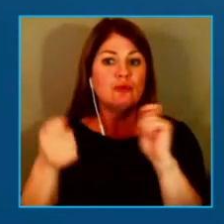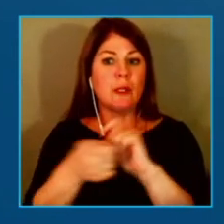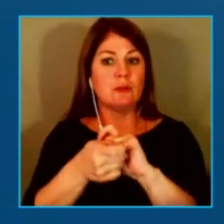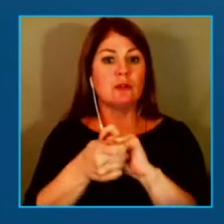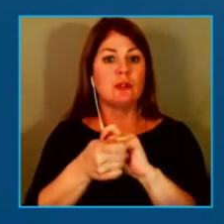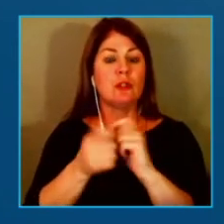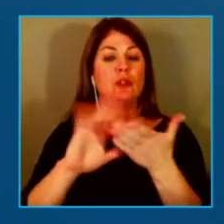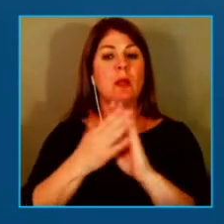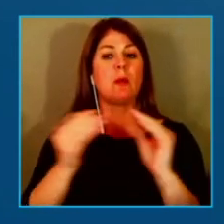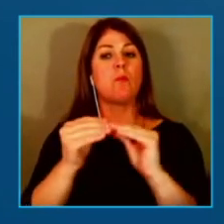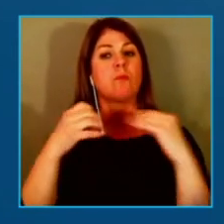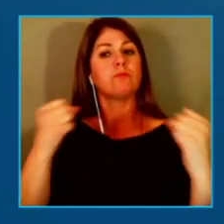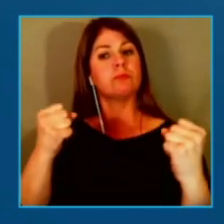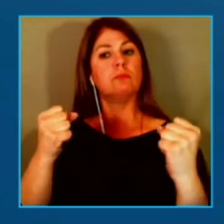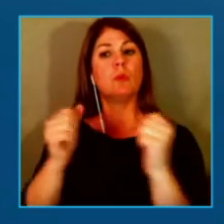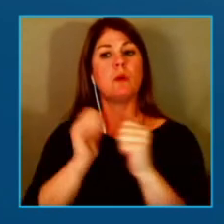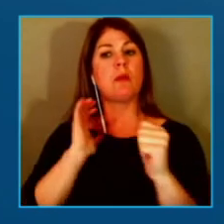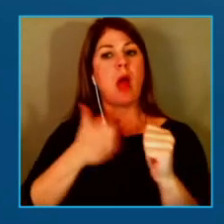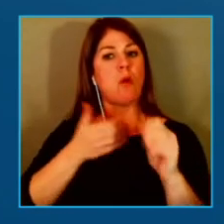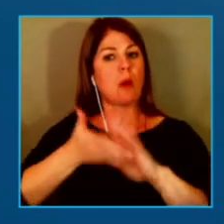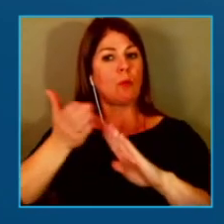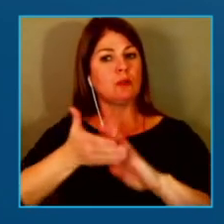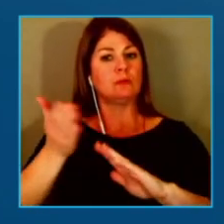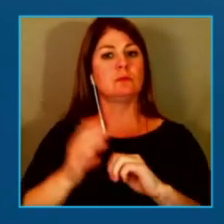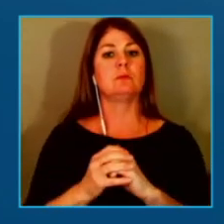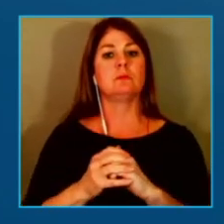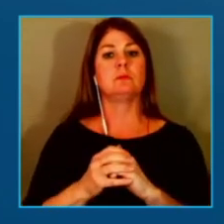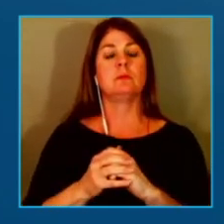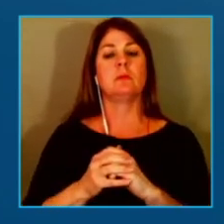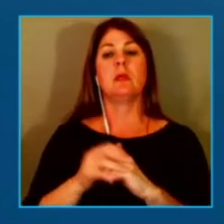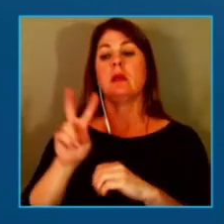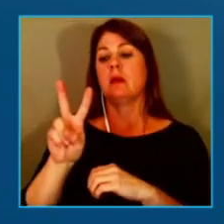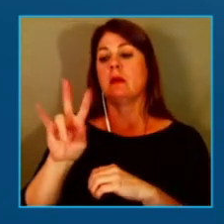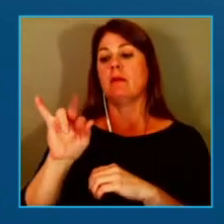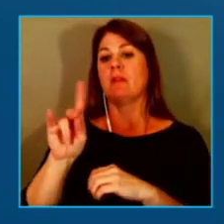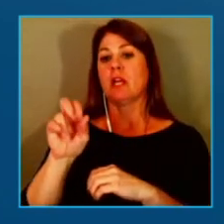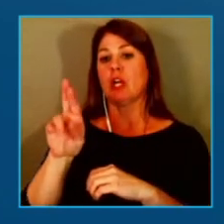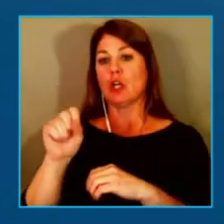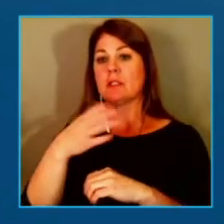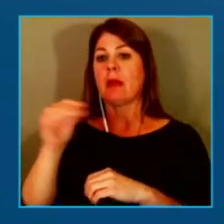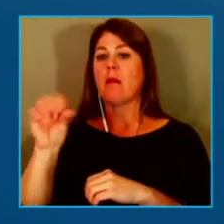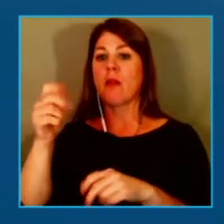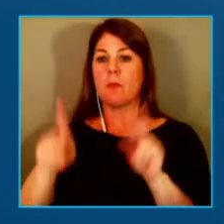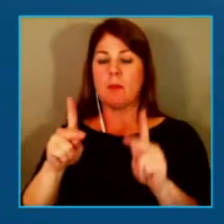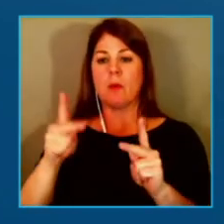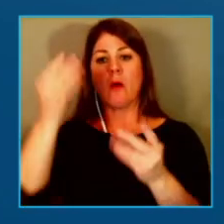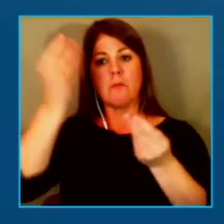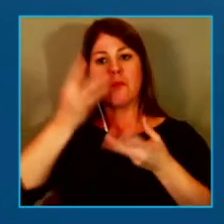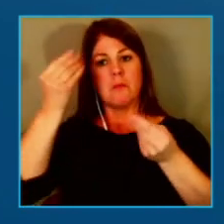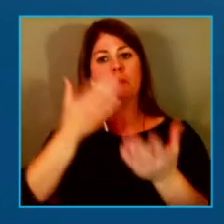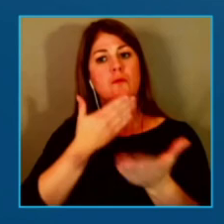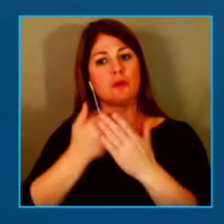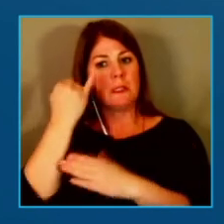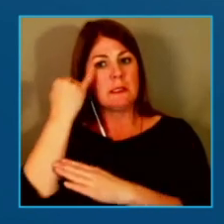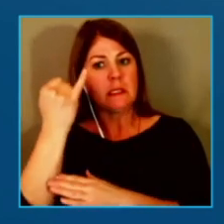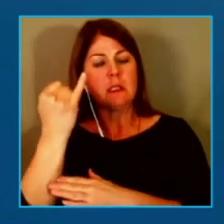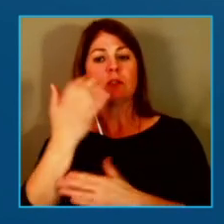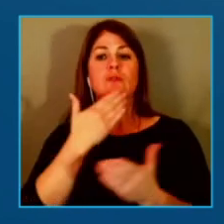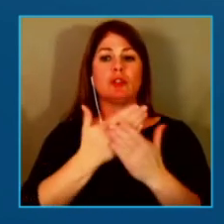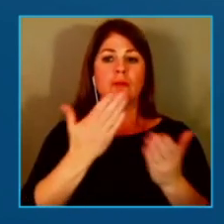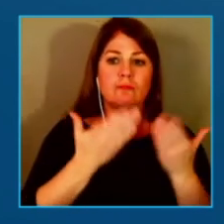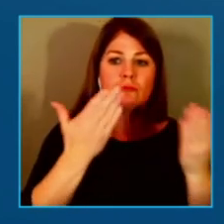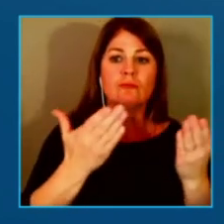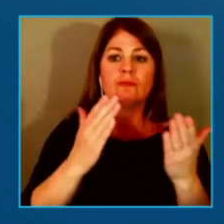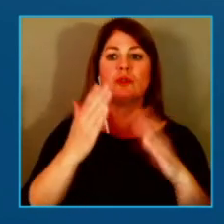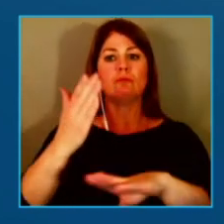our party operations. Ms. Vickers and others have provided very thoughtful ideas and suggestions on how to improve